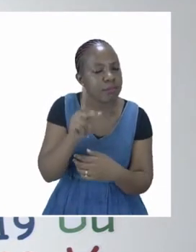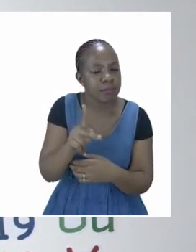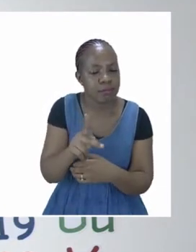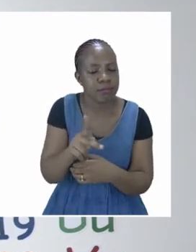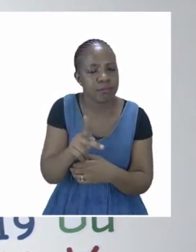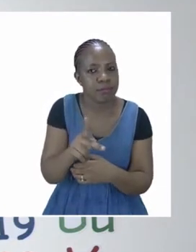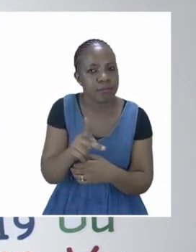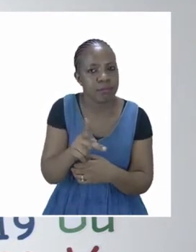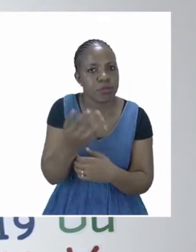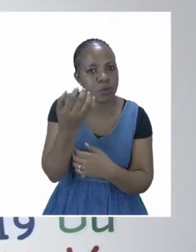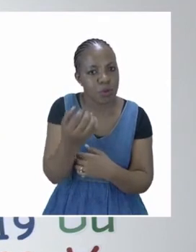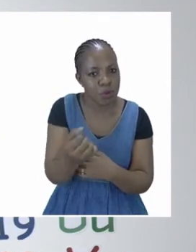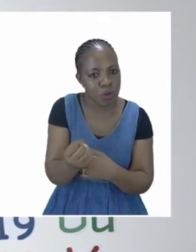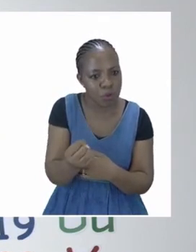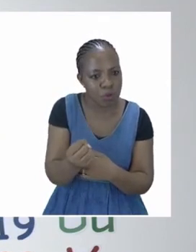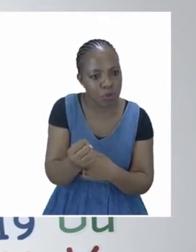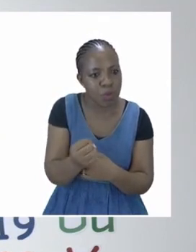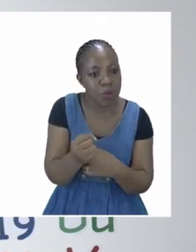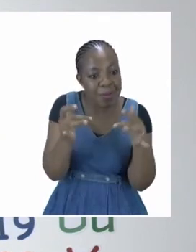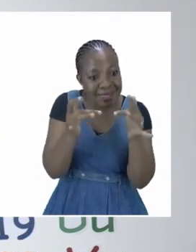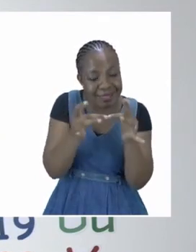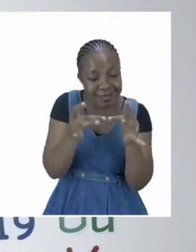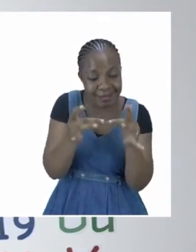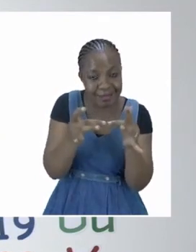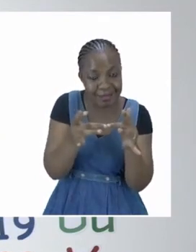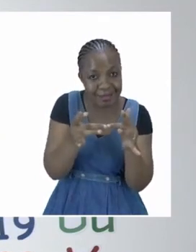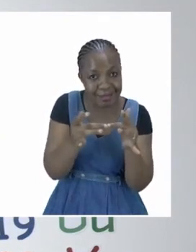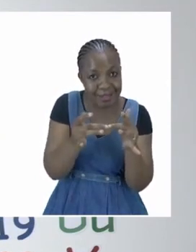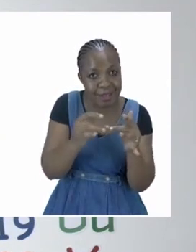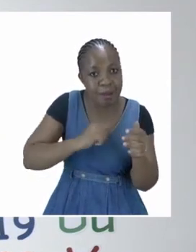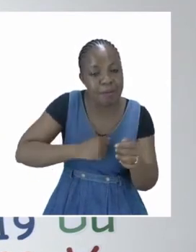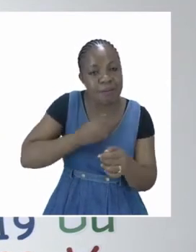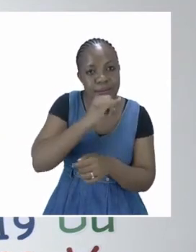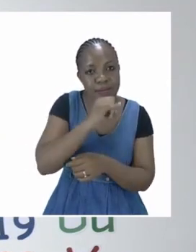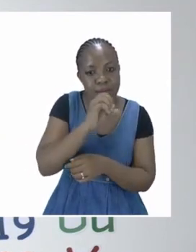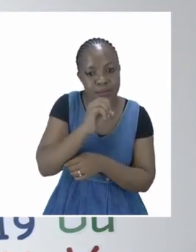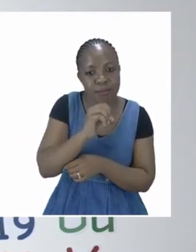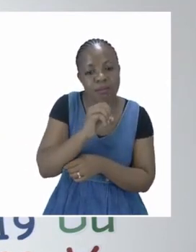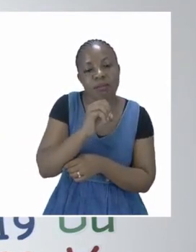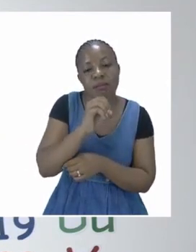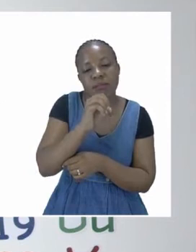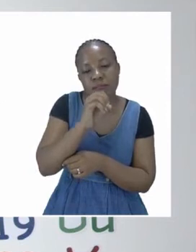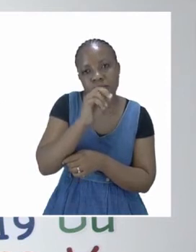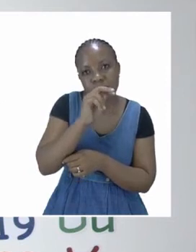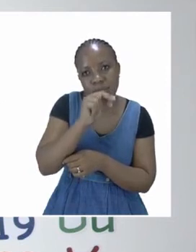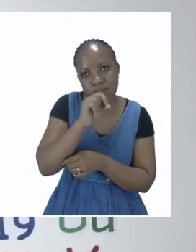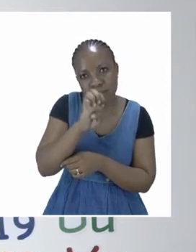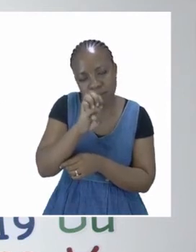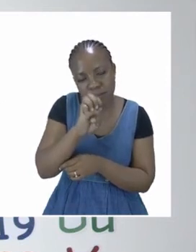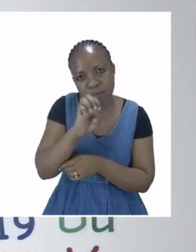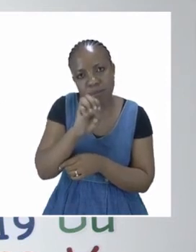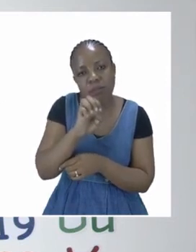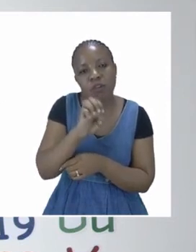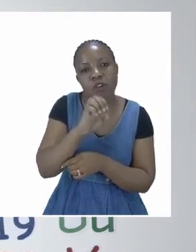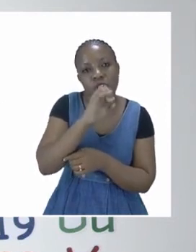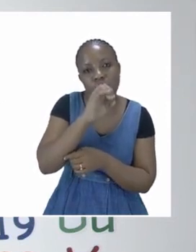also available on our online platforms my zone and zoshi facebook pages and in